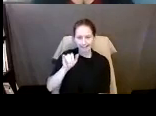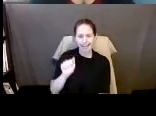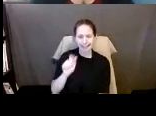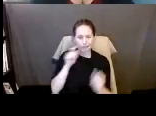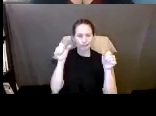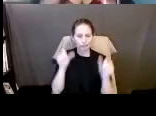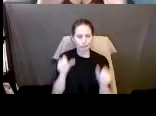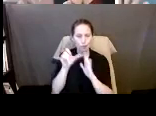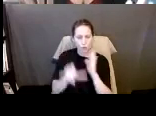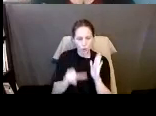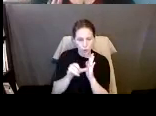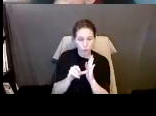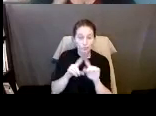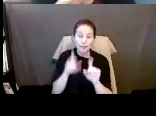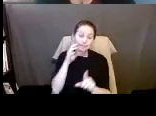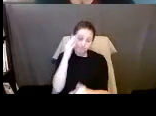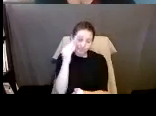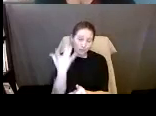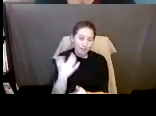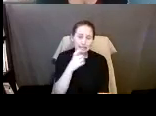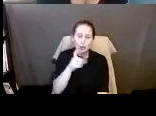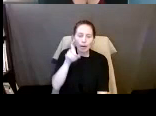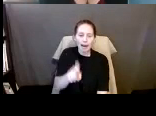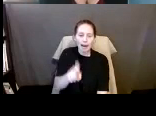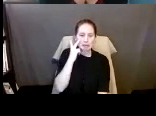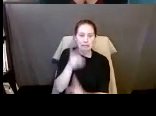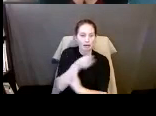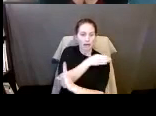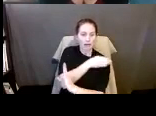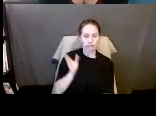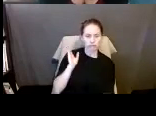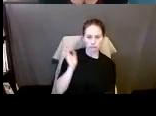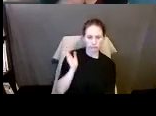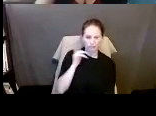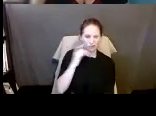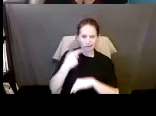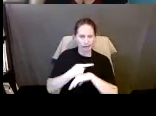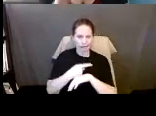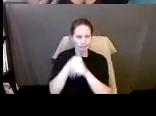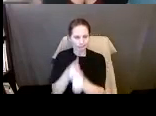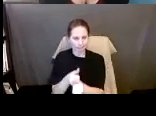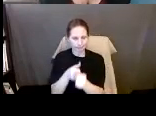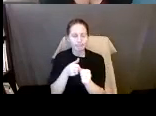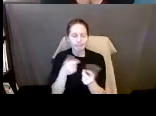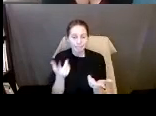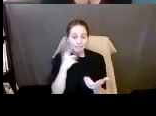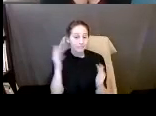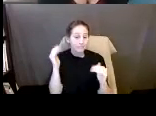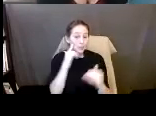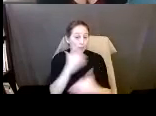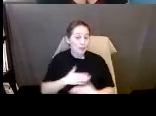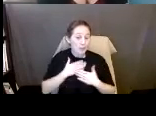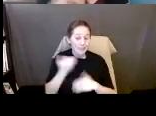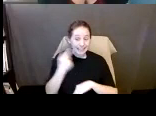check it out. But just know that you don't have to have seen the previous talk to follow along today. So I hope you enjoy today's talk